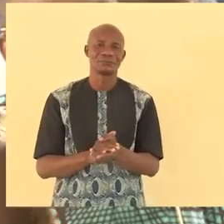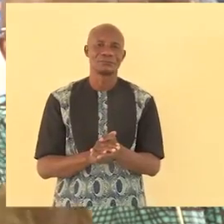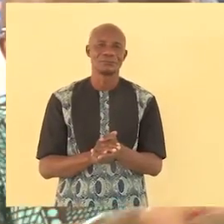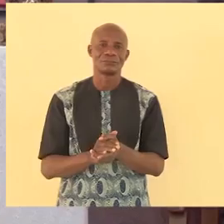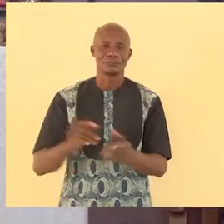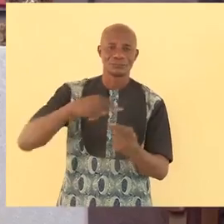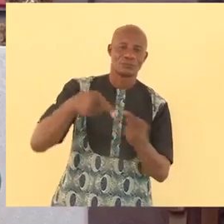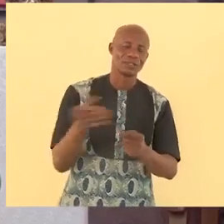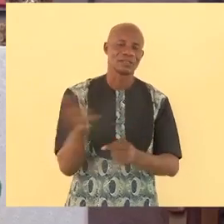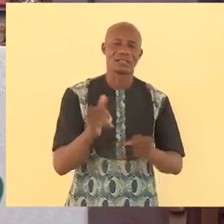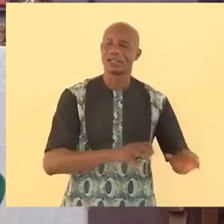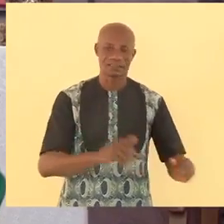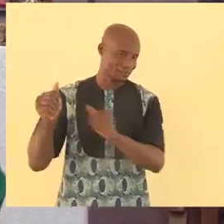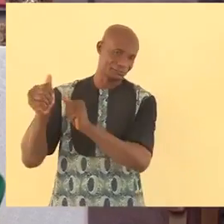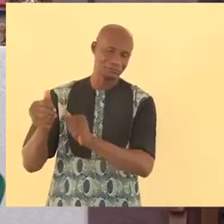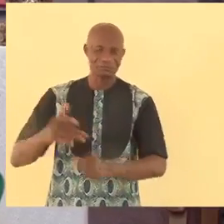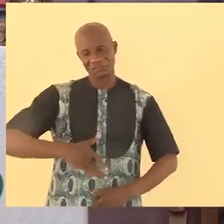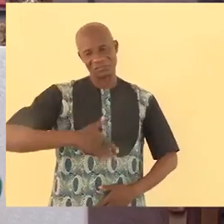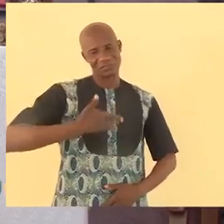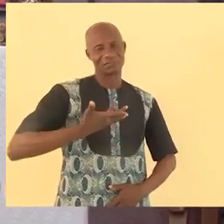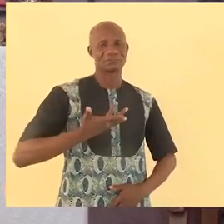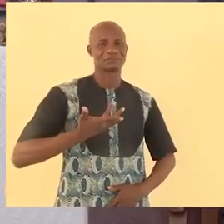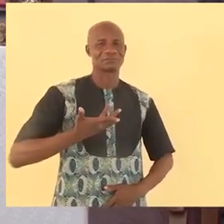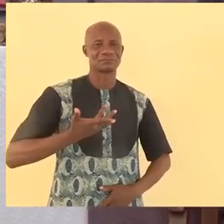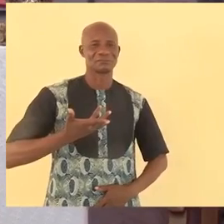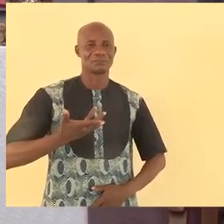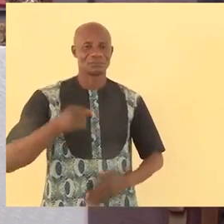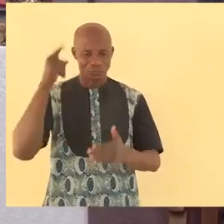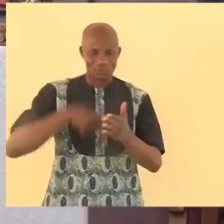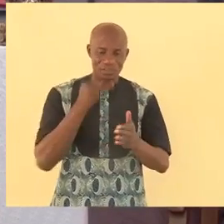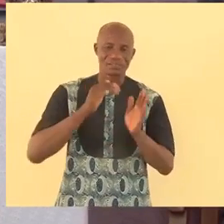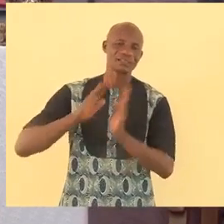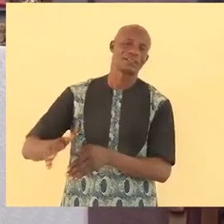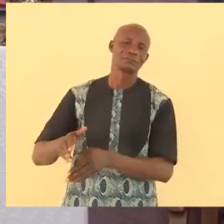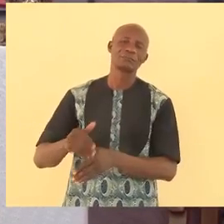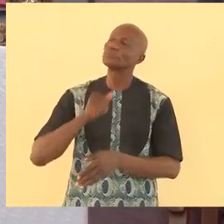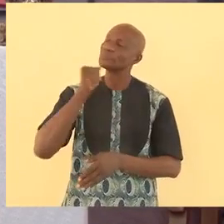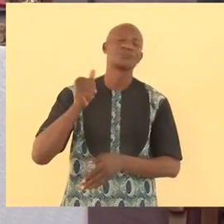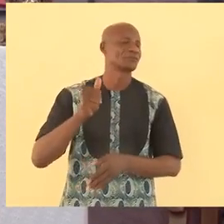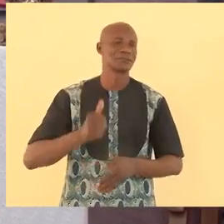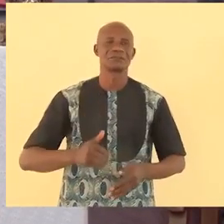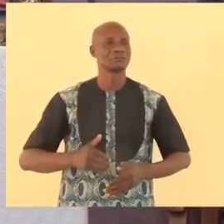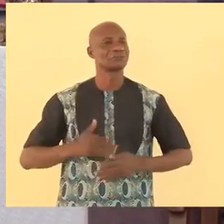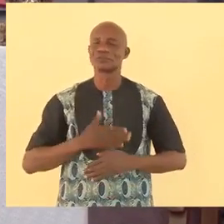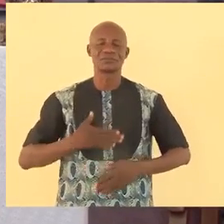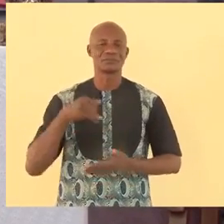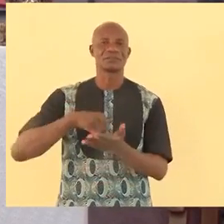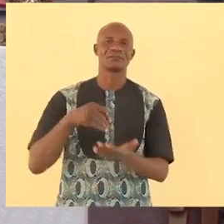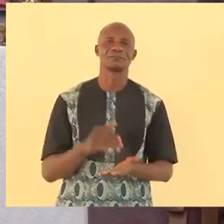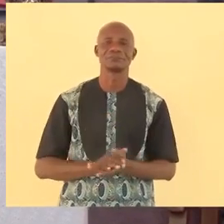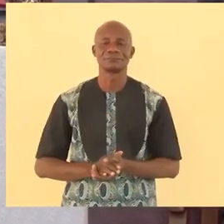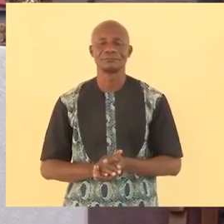leave, yes, there's a feeling that comes upon you, and what is left as you are eating it, you no longer enjoy it. Yeah, you no